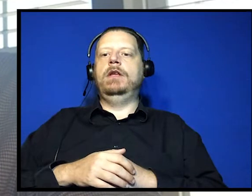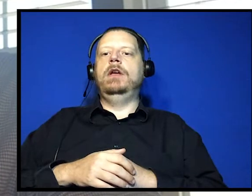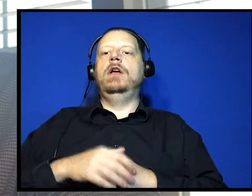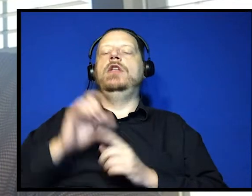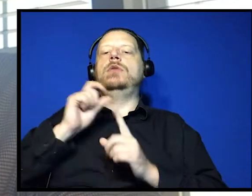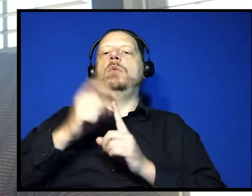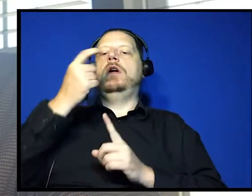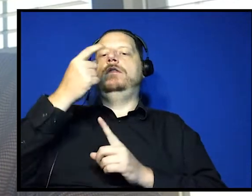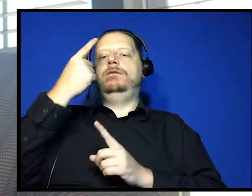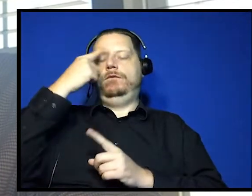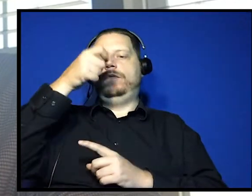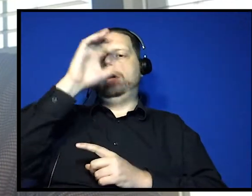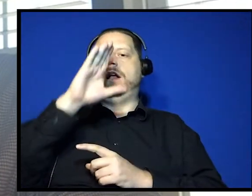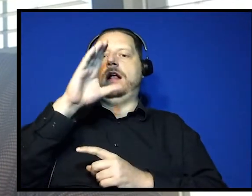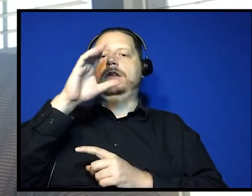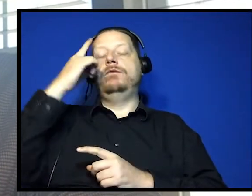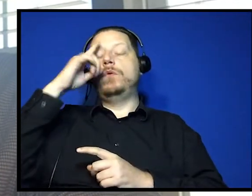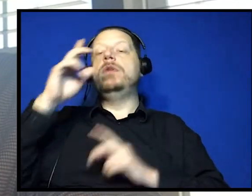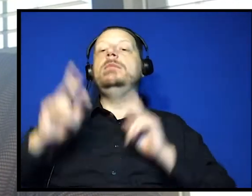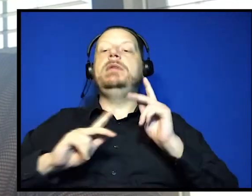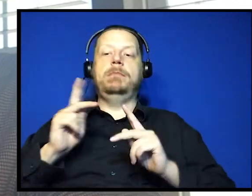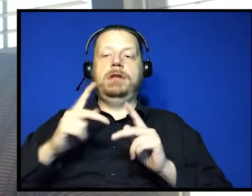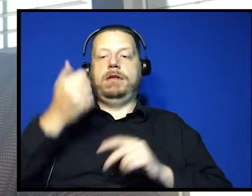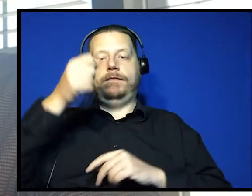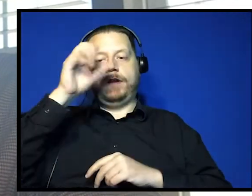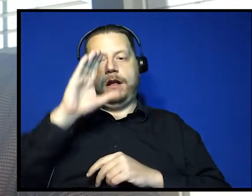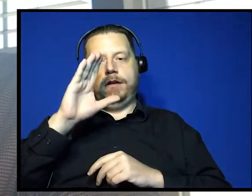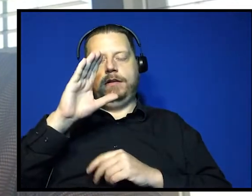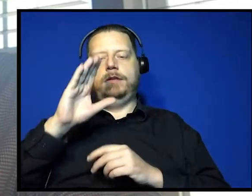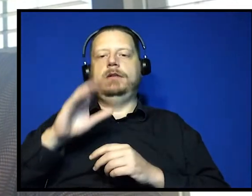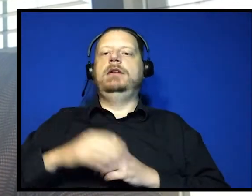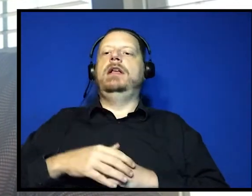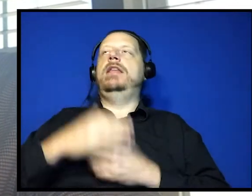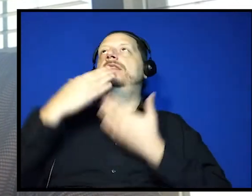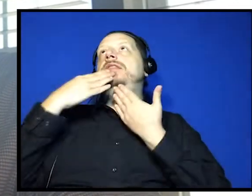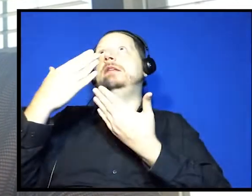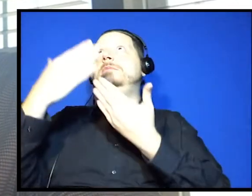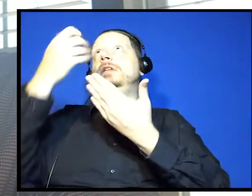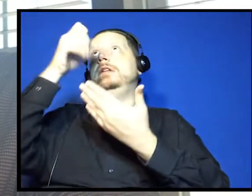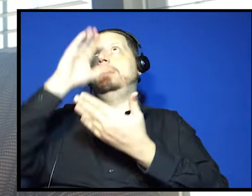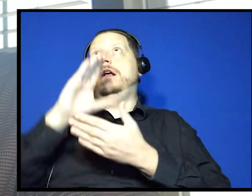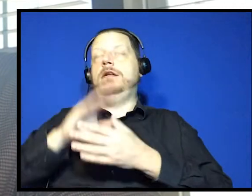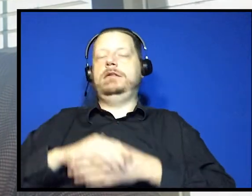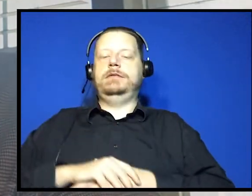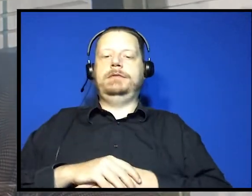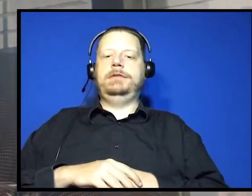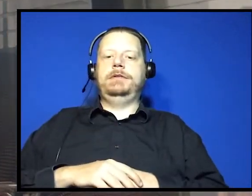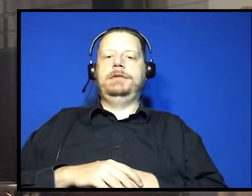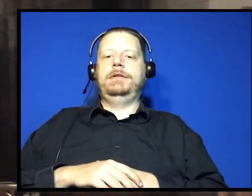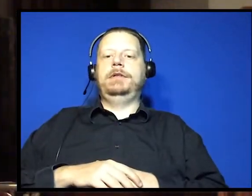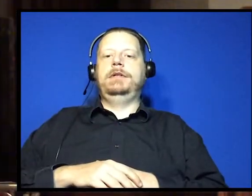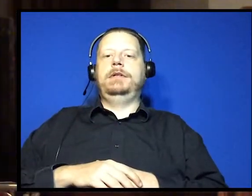The word of God for the people of God. Thanks be to God.